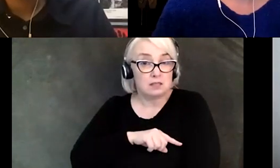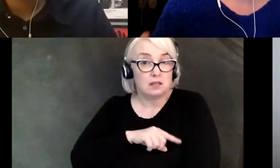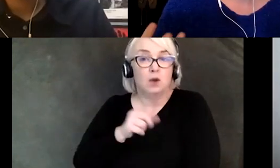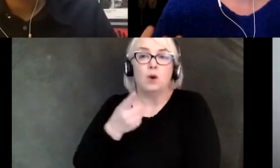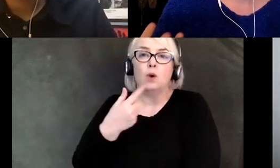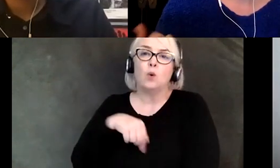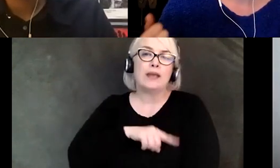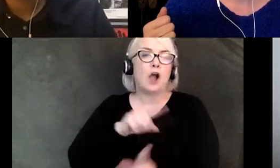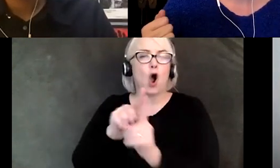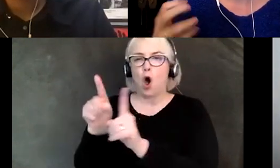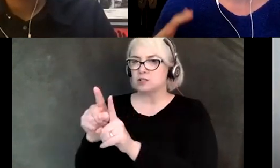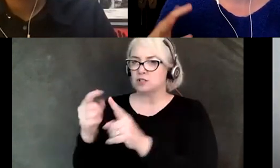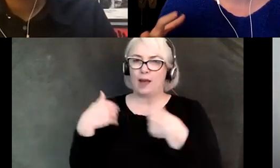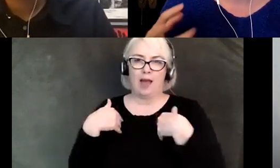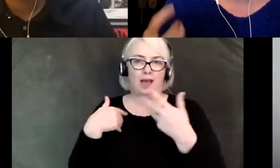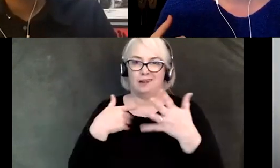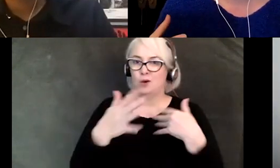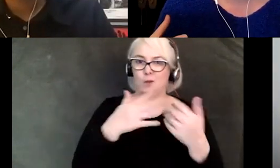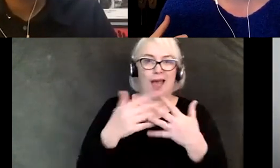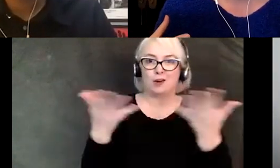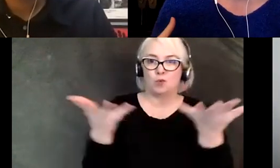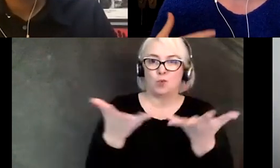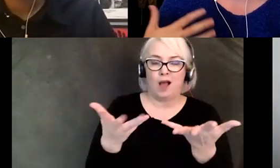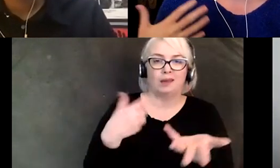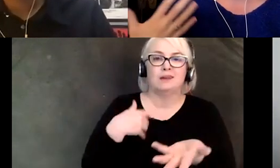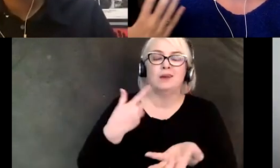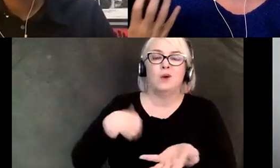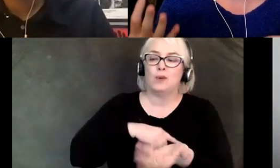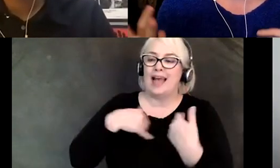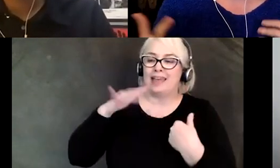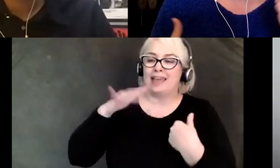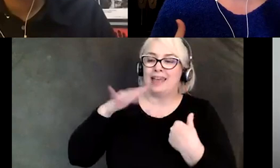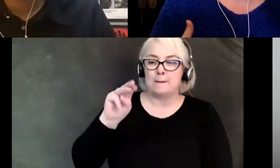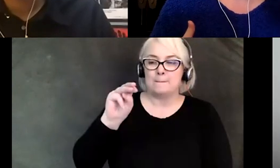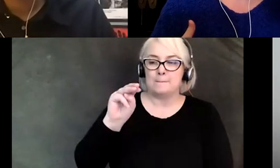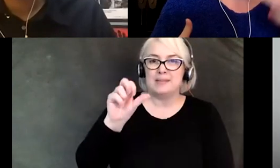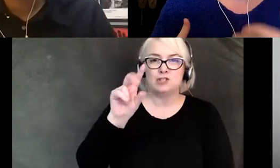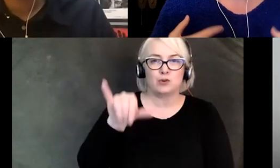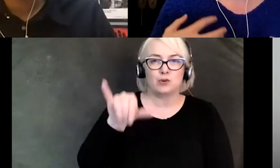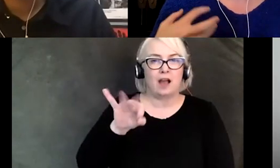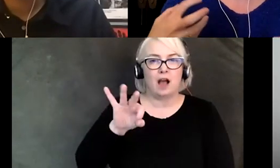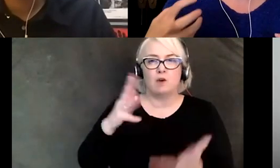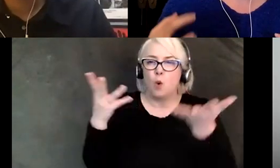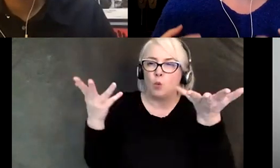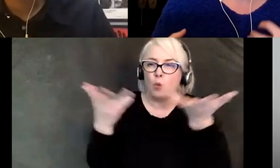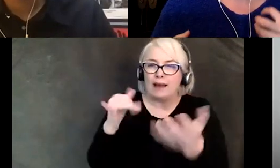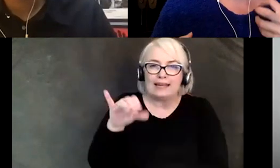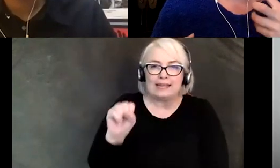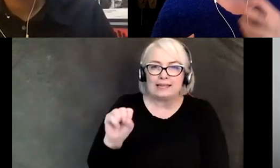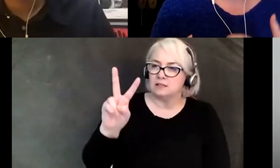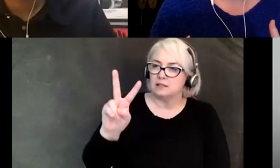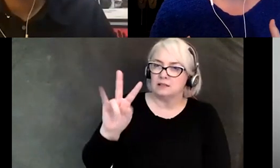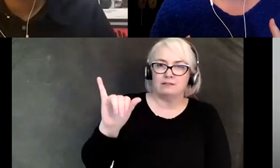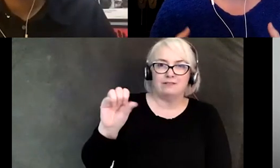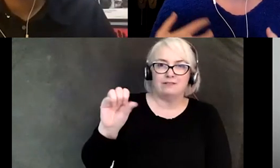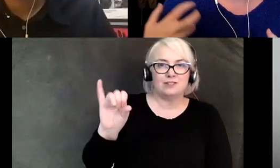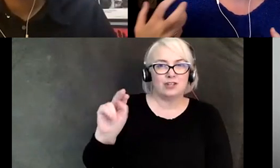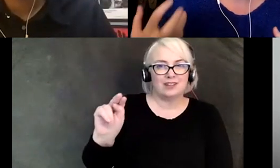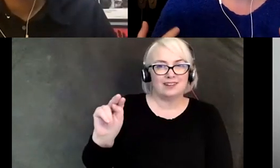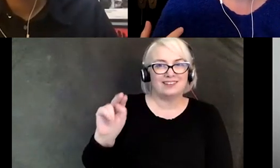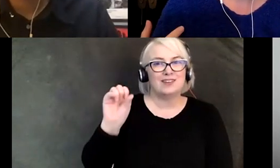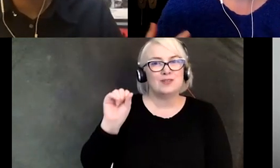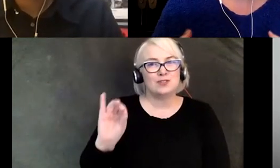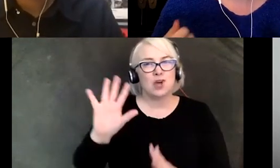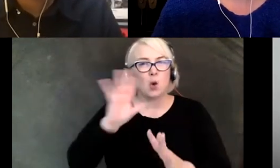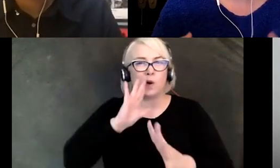what the mystery of like, what is vision. And so I feel like even like, no matter, like, as far as like the engine of